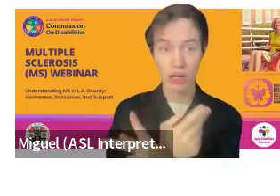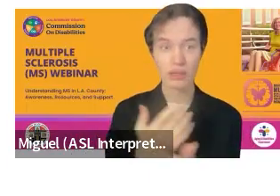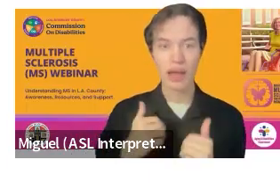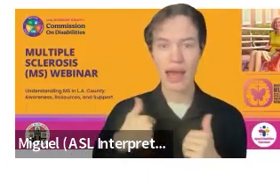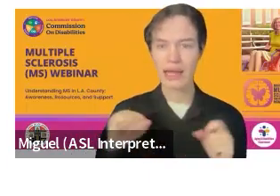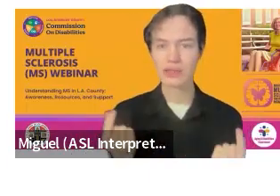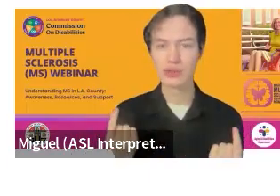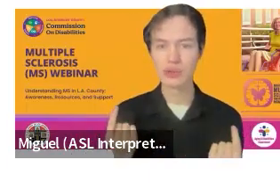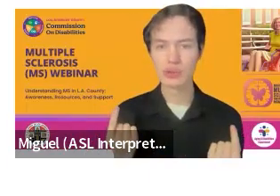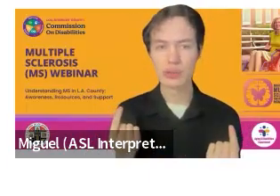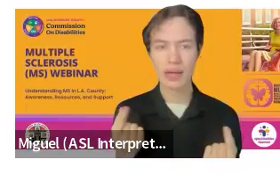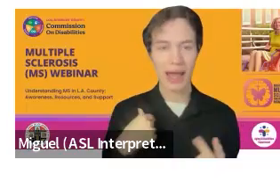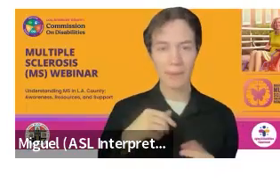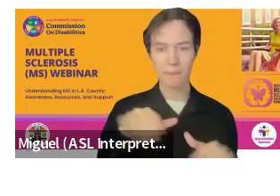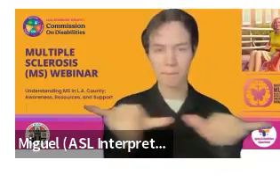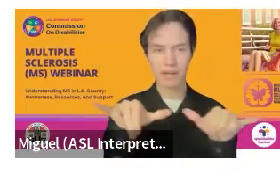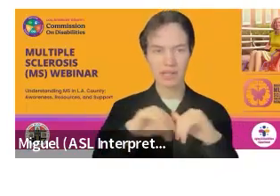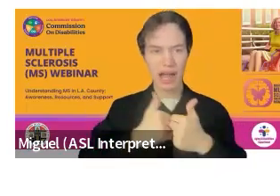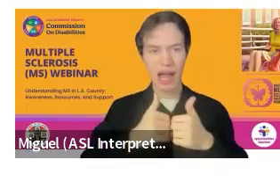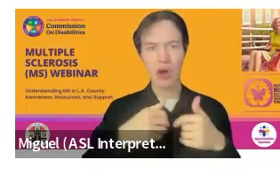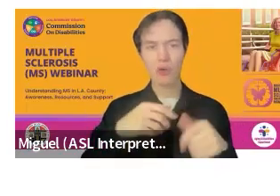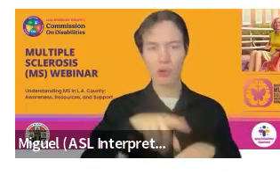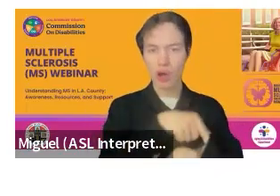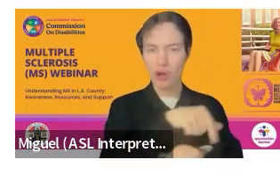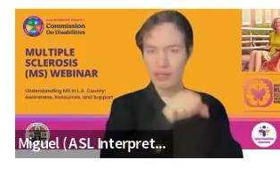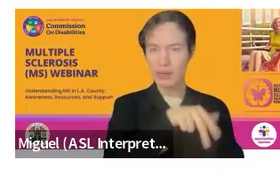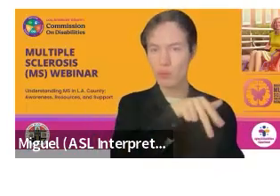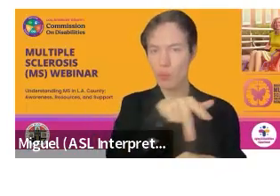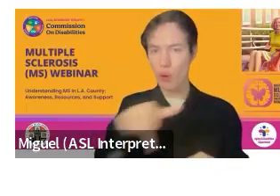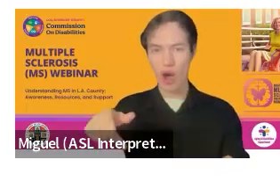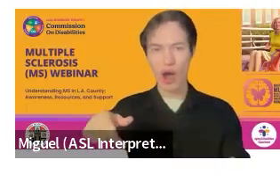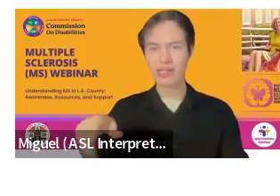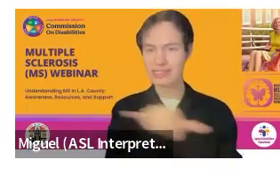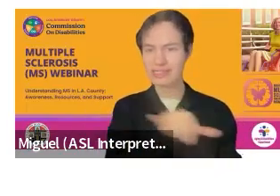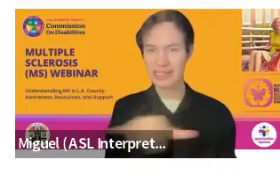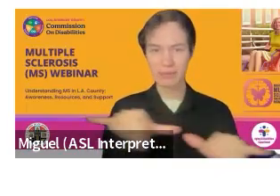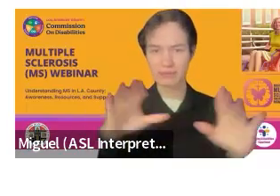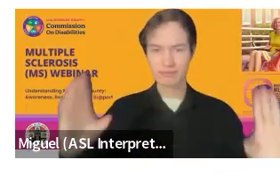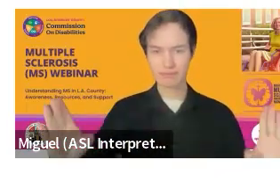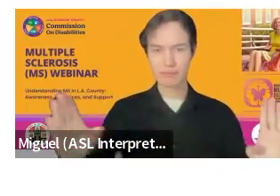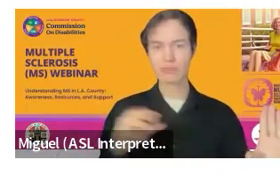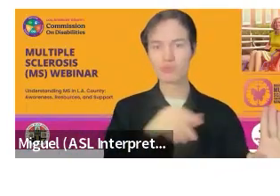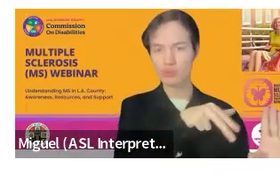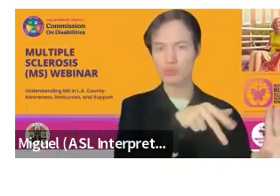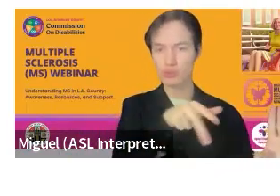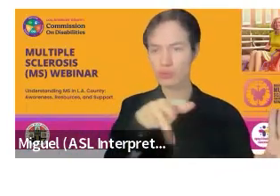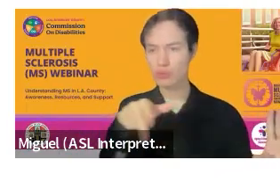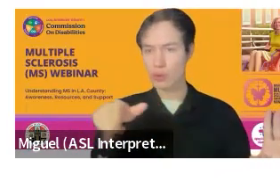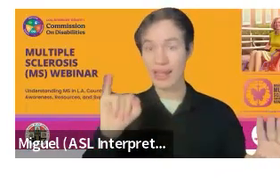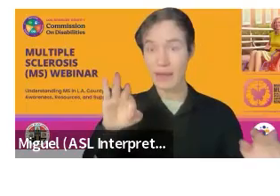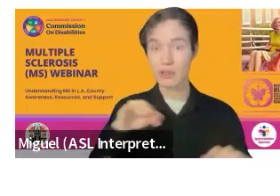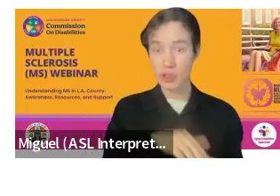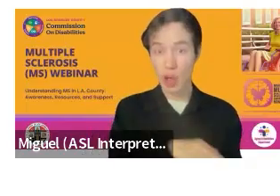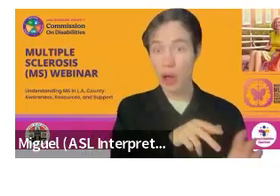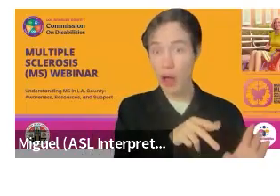takes patients to walk that distance. And if it's getting slower, then that makes me concerned that they're having progression. So progression can